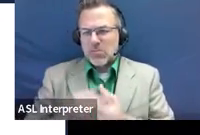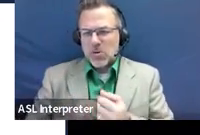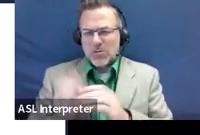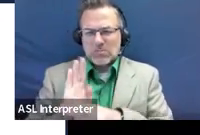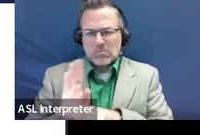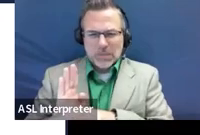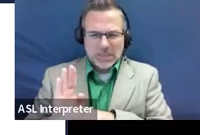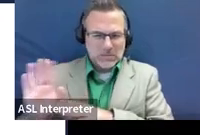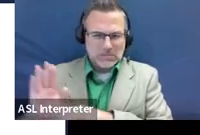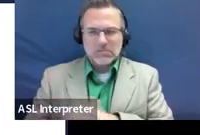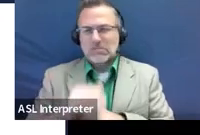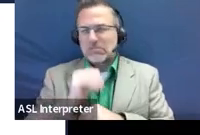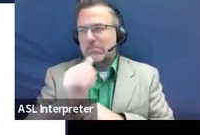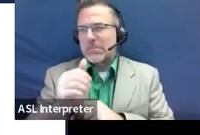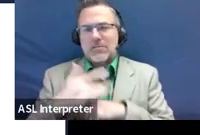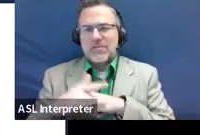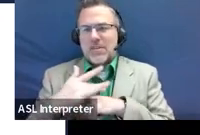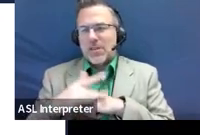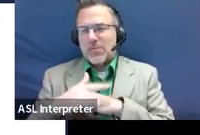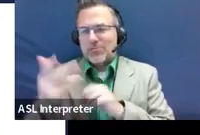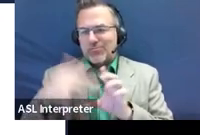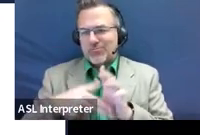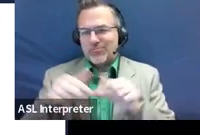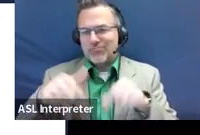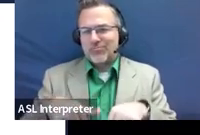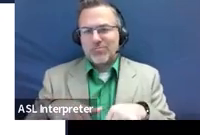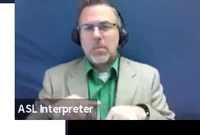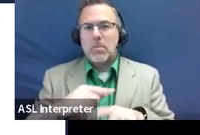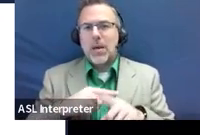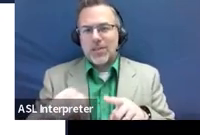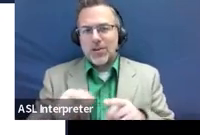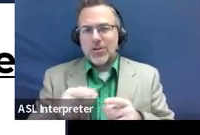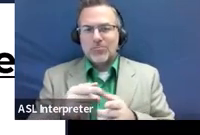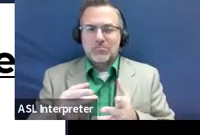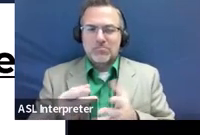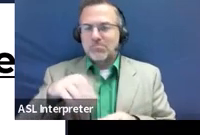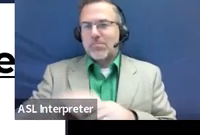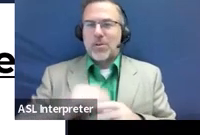they're not able to be with us this afternoon, but they are part of the team.